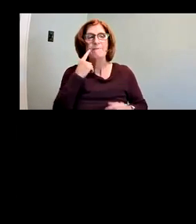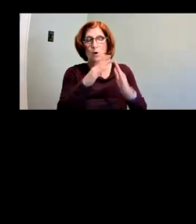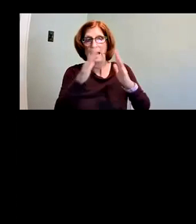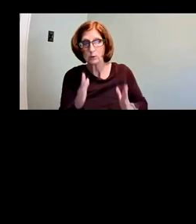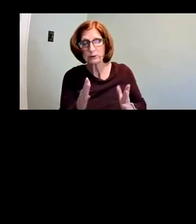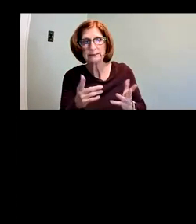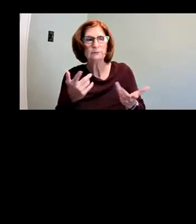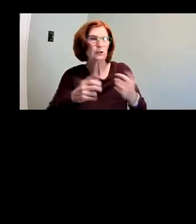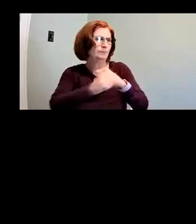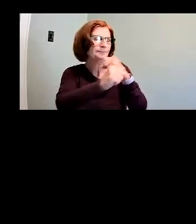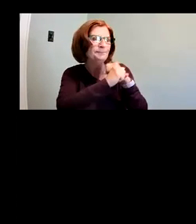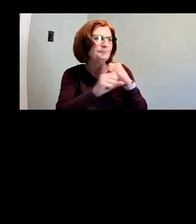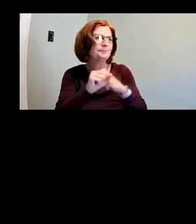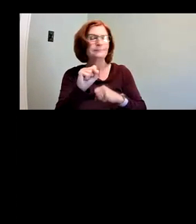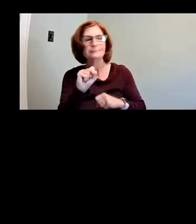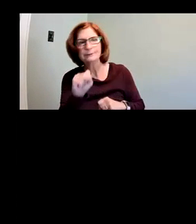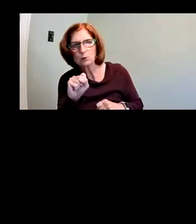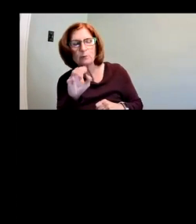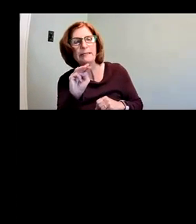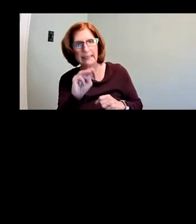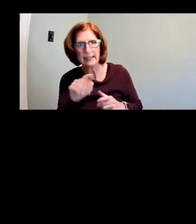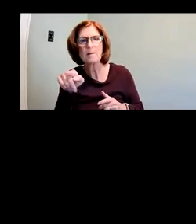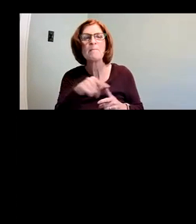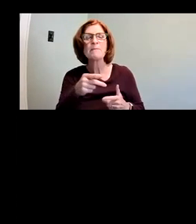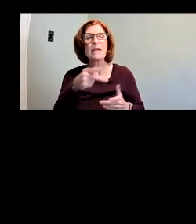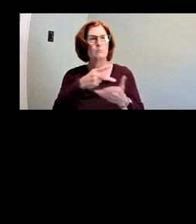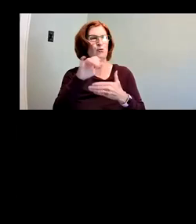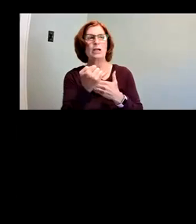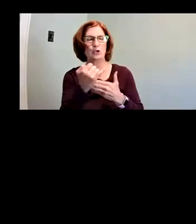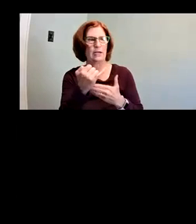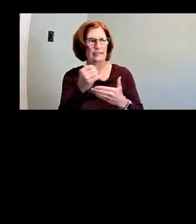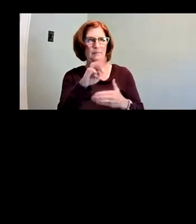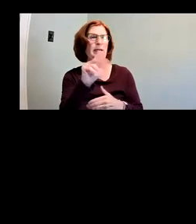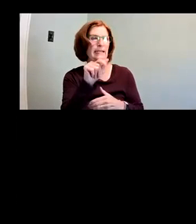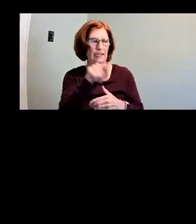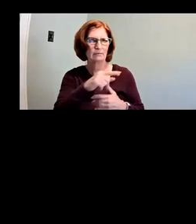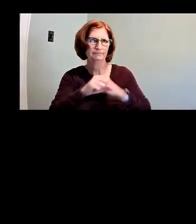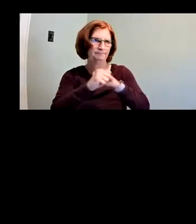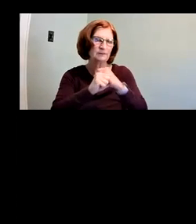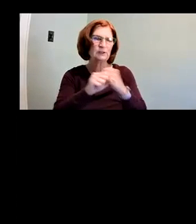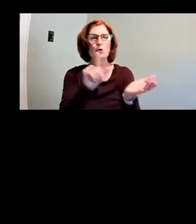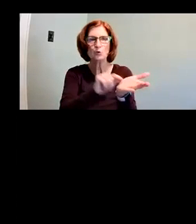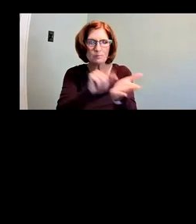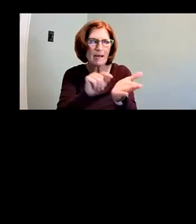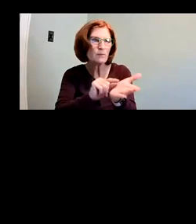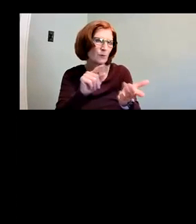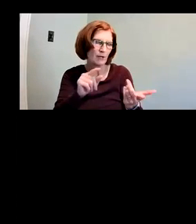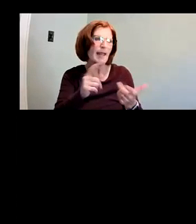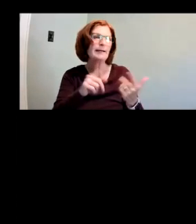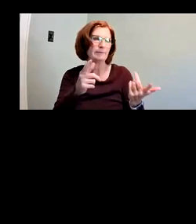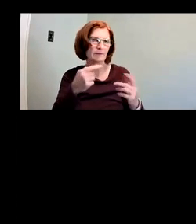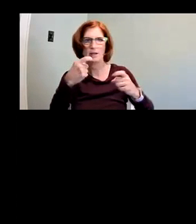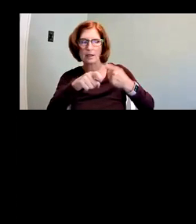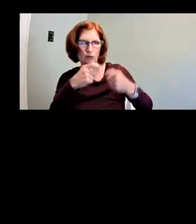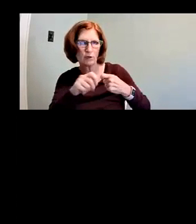Instagram, and they've had project info blasted out by the New Pittsburgh Courier in their regular email blasts. So I